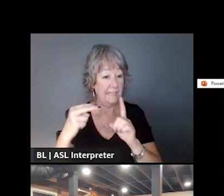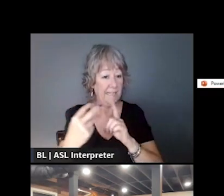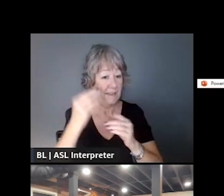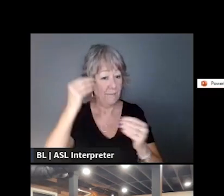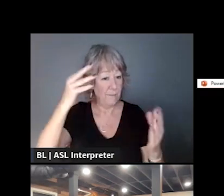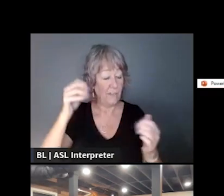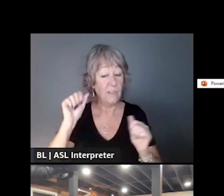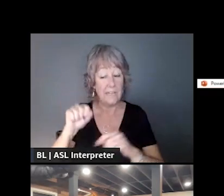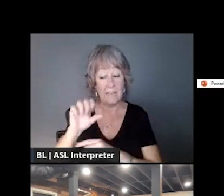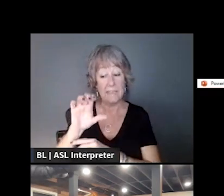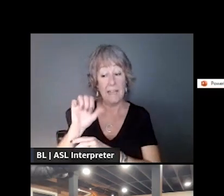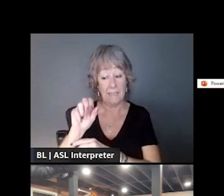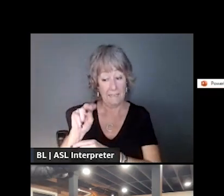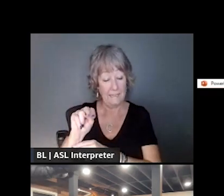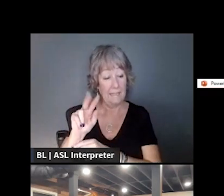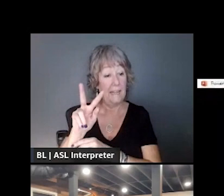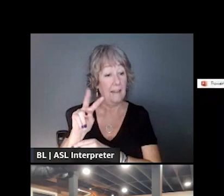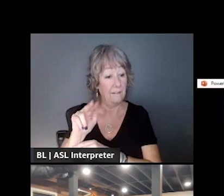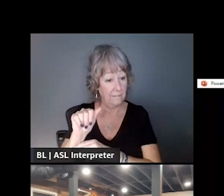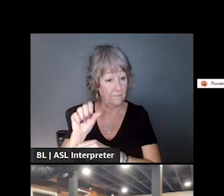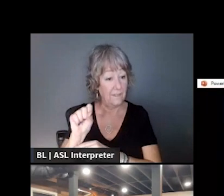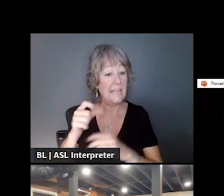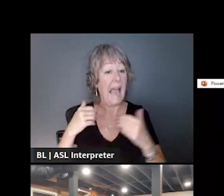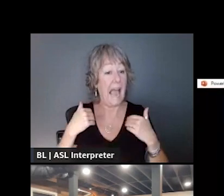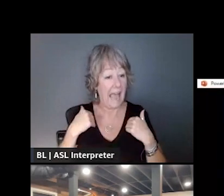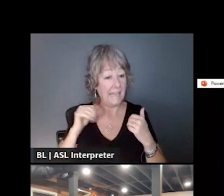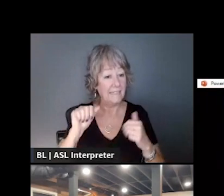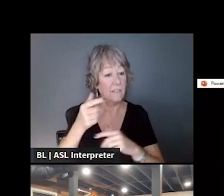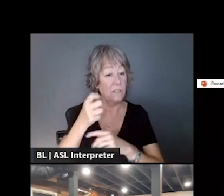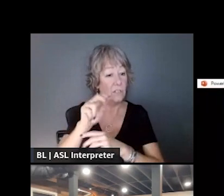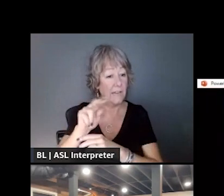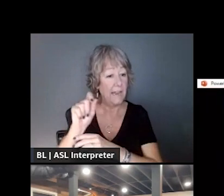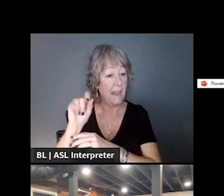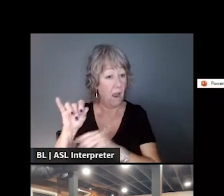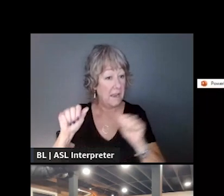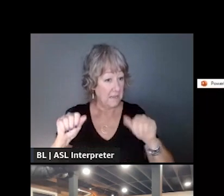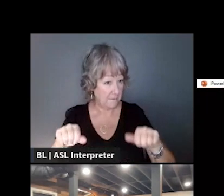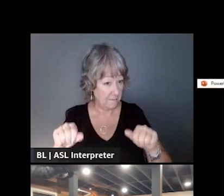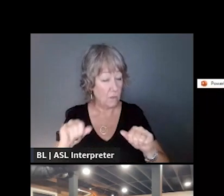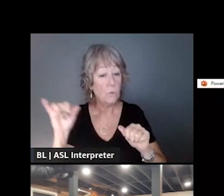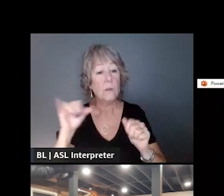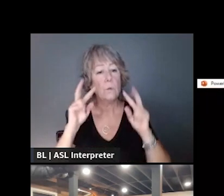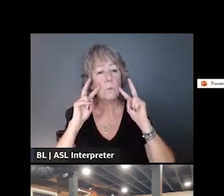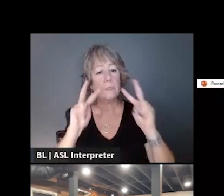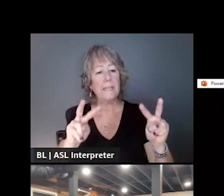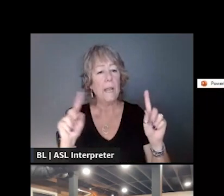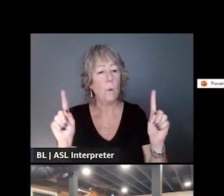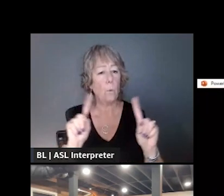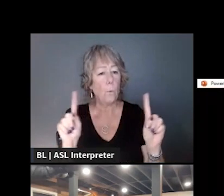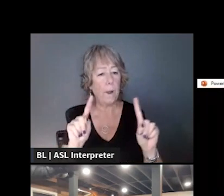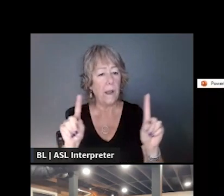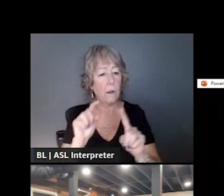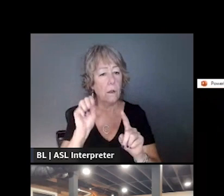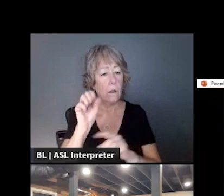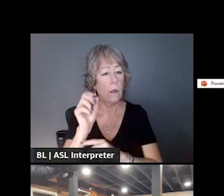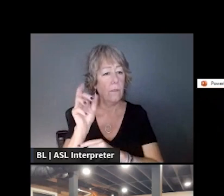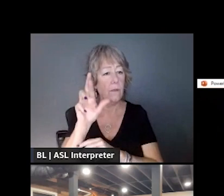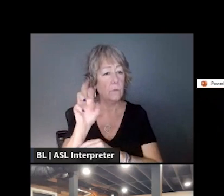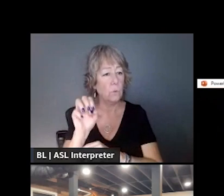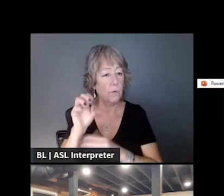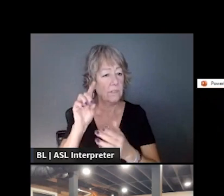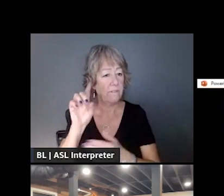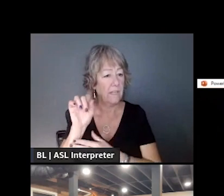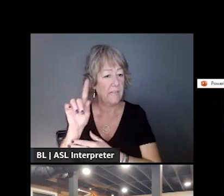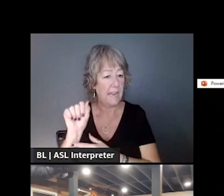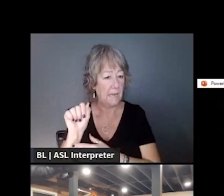Canvas has some generative AI capabilities. And you can also see where we source the data from, which I think is